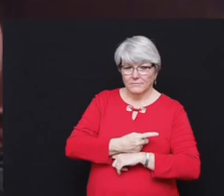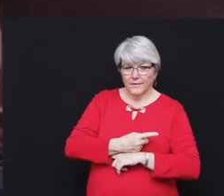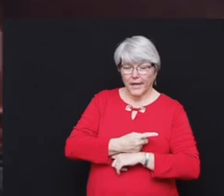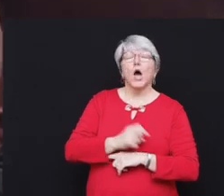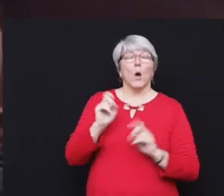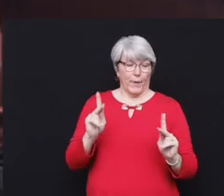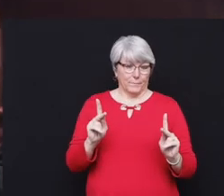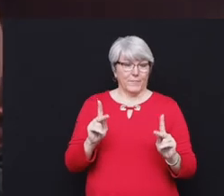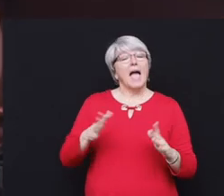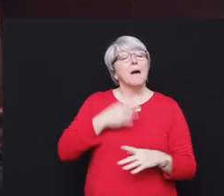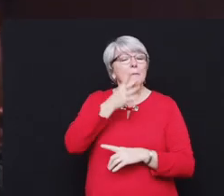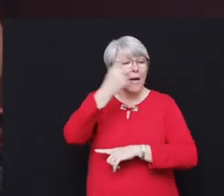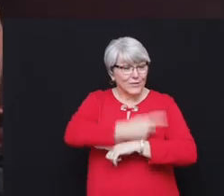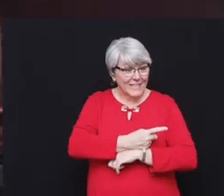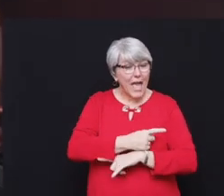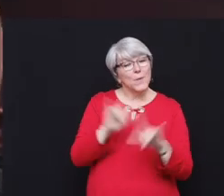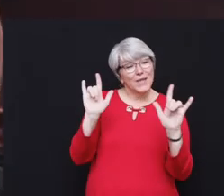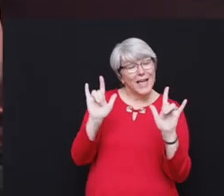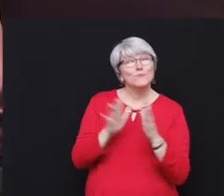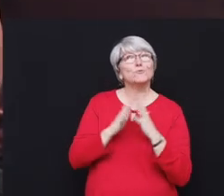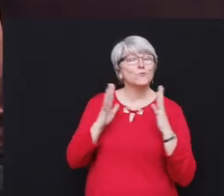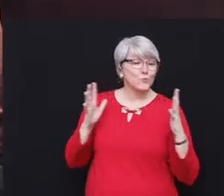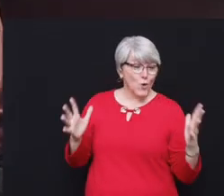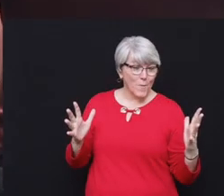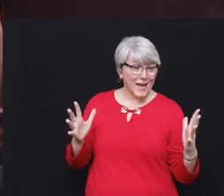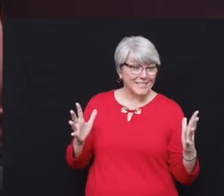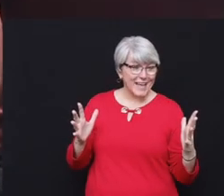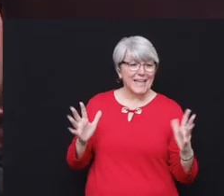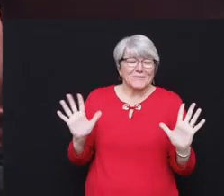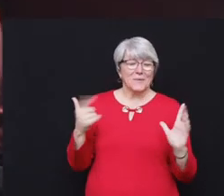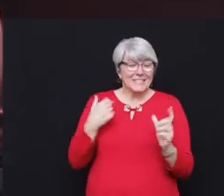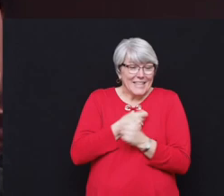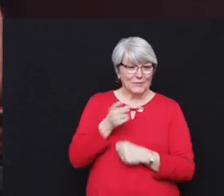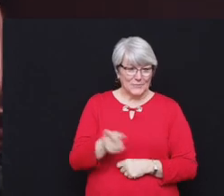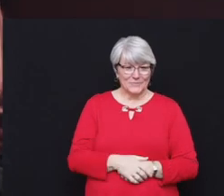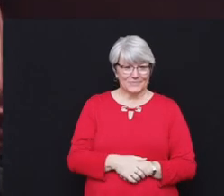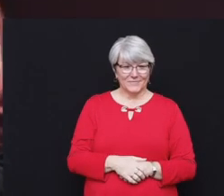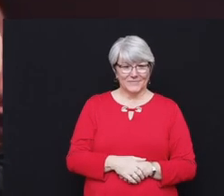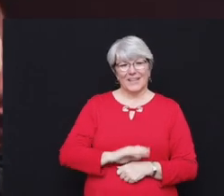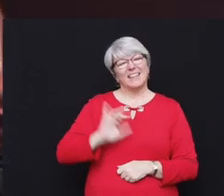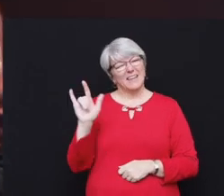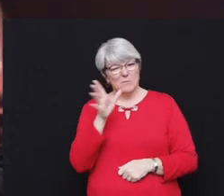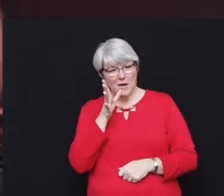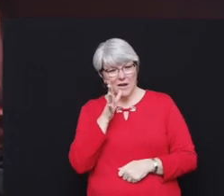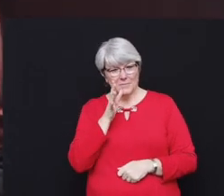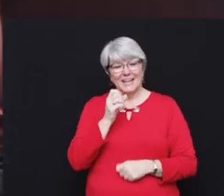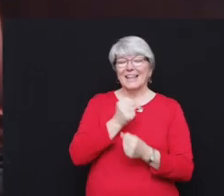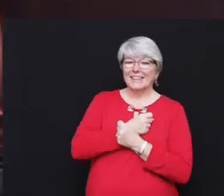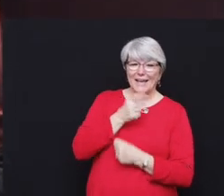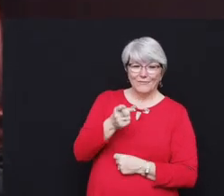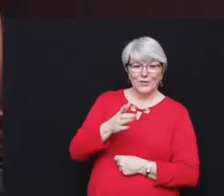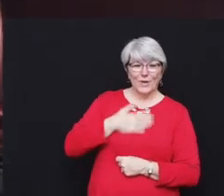Okay. Happy Mother's Day! We love you so much, and we just love you. Love you, Mom. Love you.